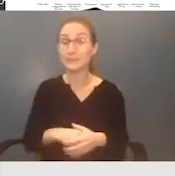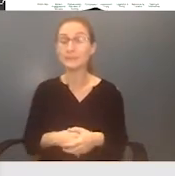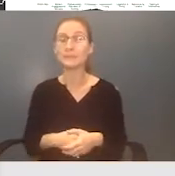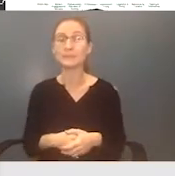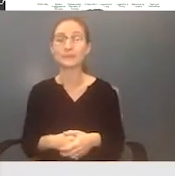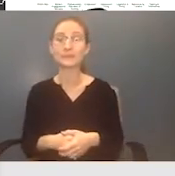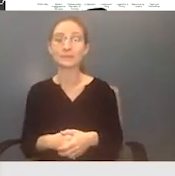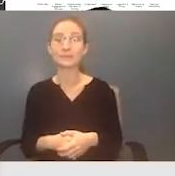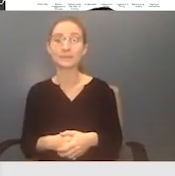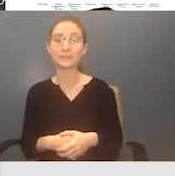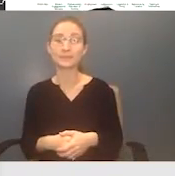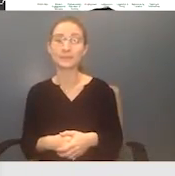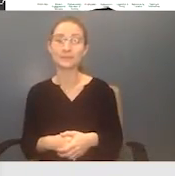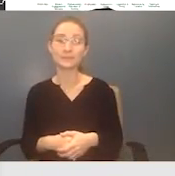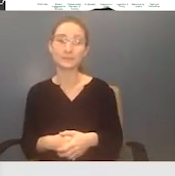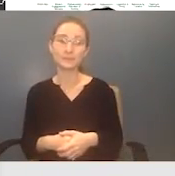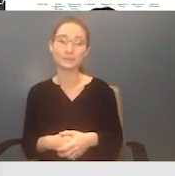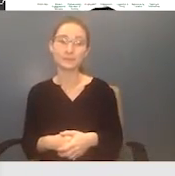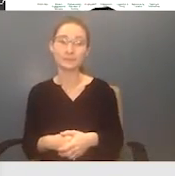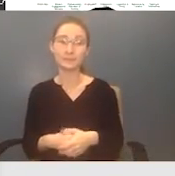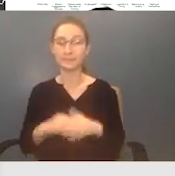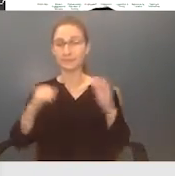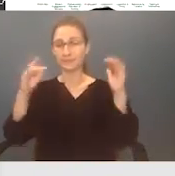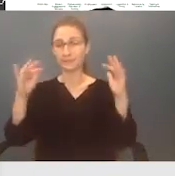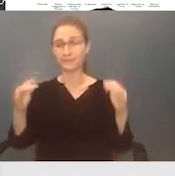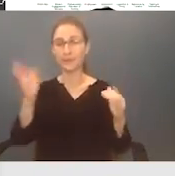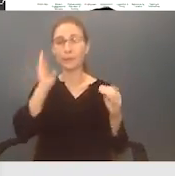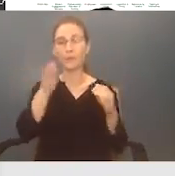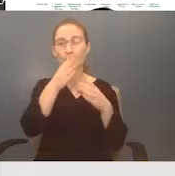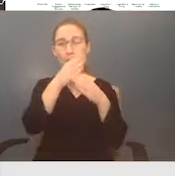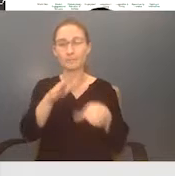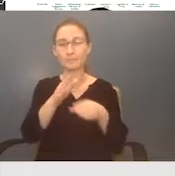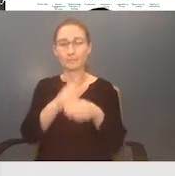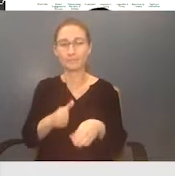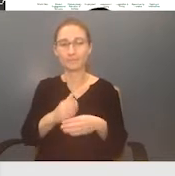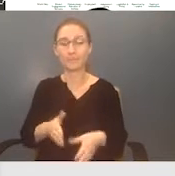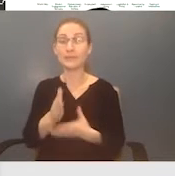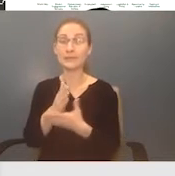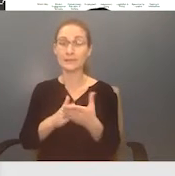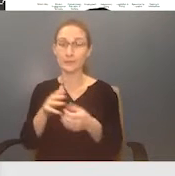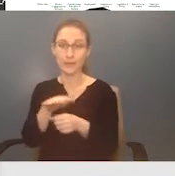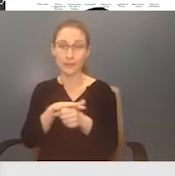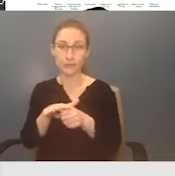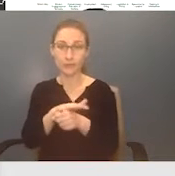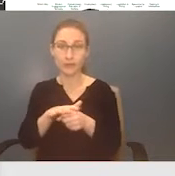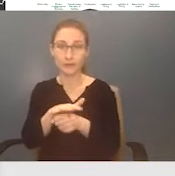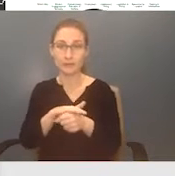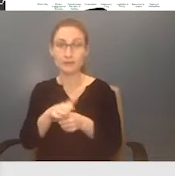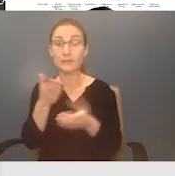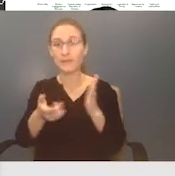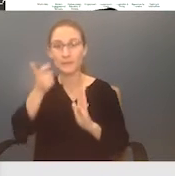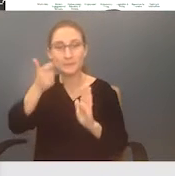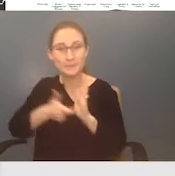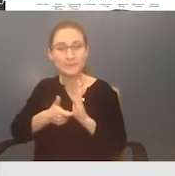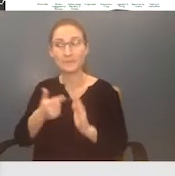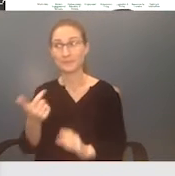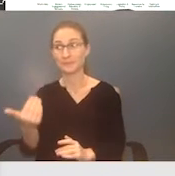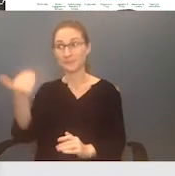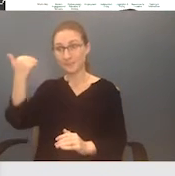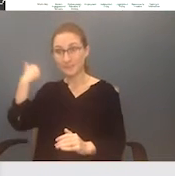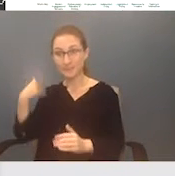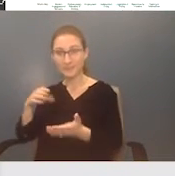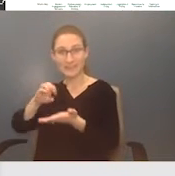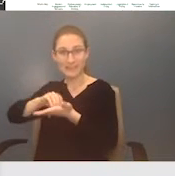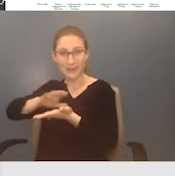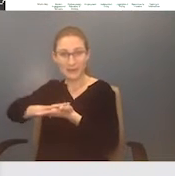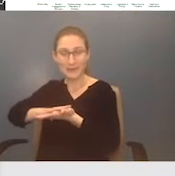people with intellectual disabilities, and then breaks down some of those areas which you might recognize from a former